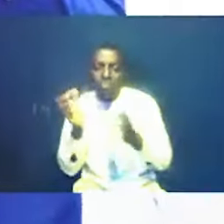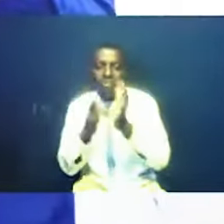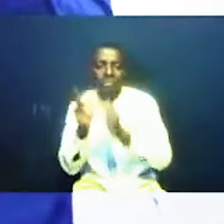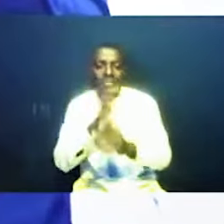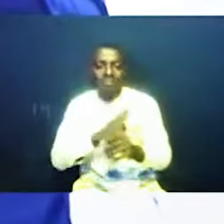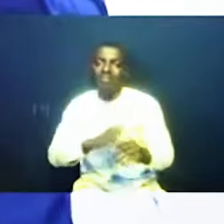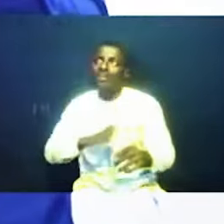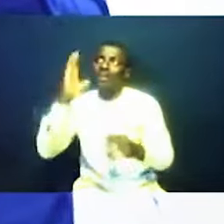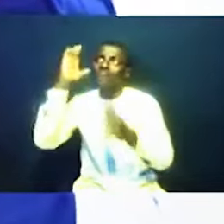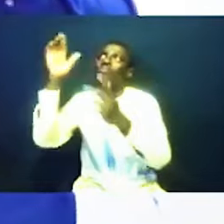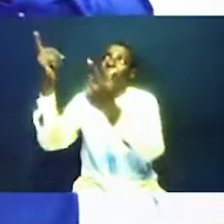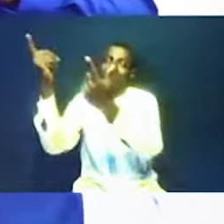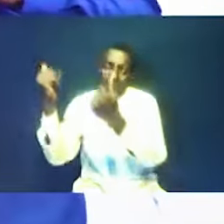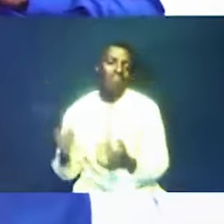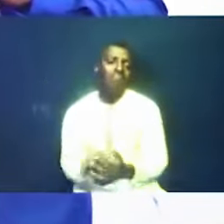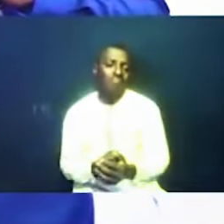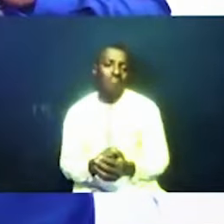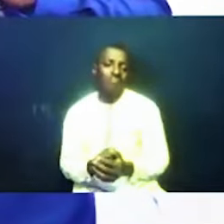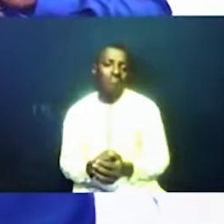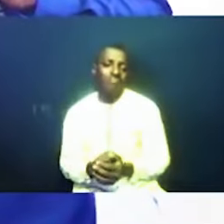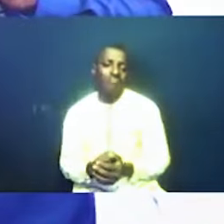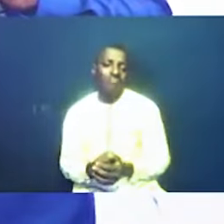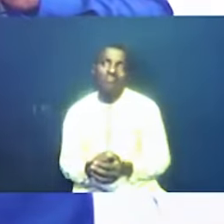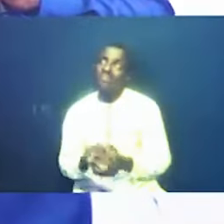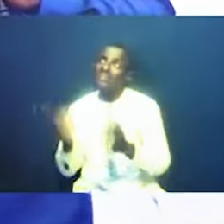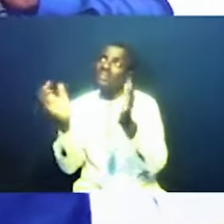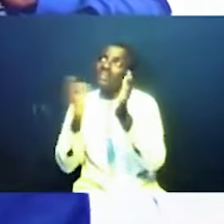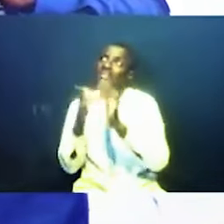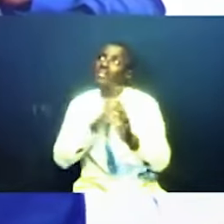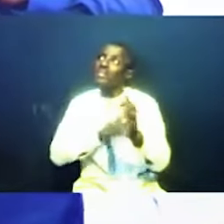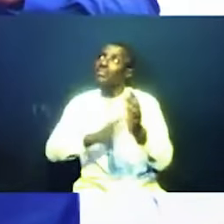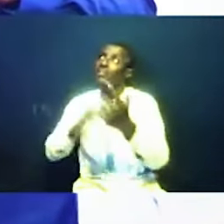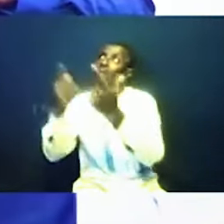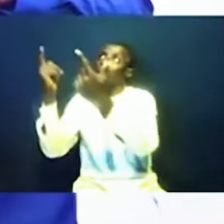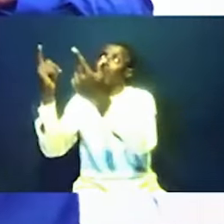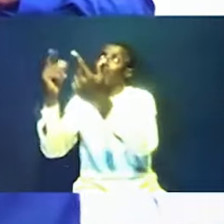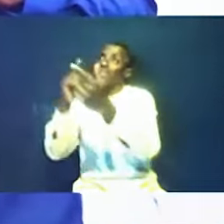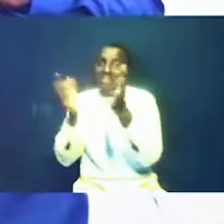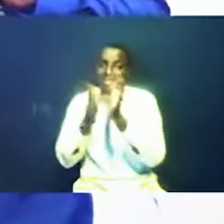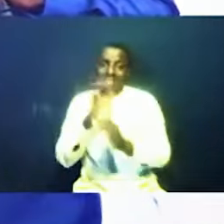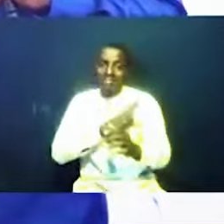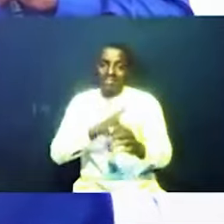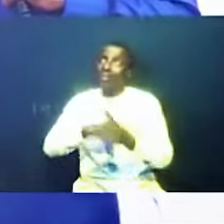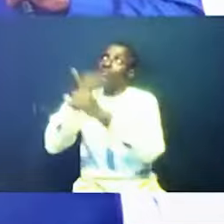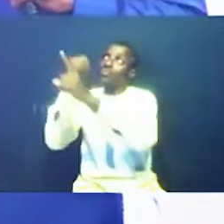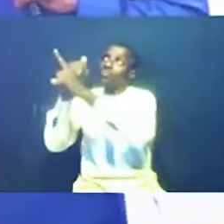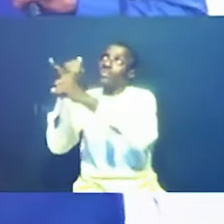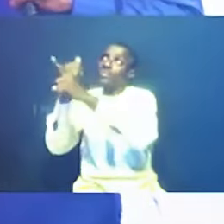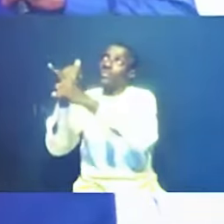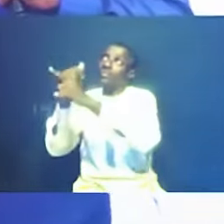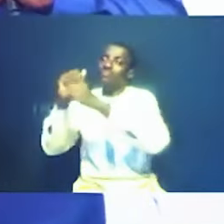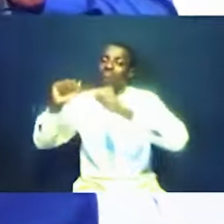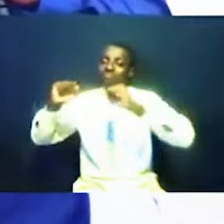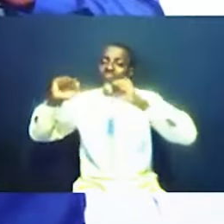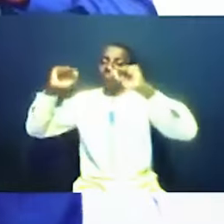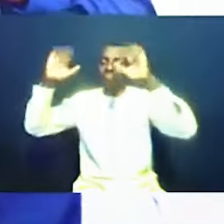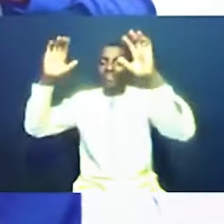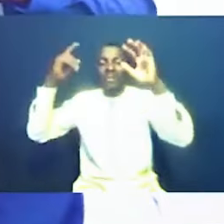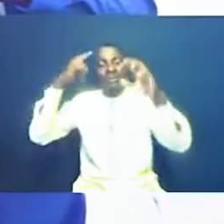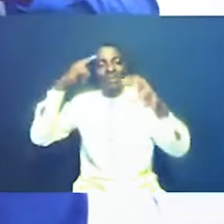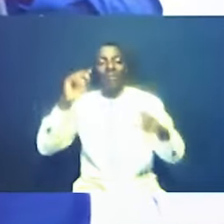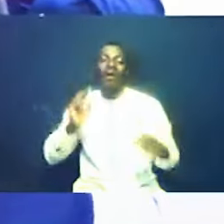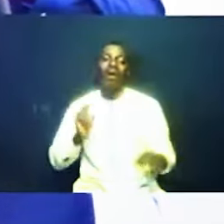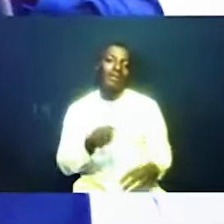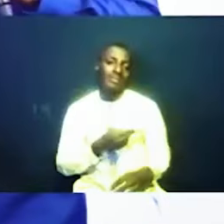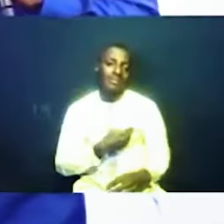Who gave himself for us to redeem us from all wickedness and to purify for himself a people he got to